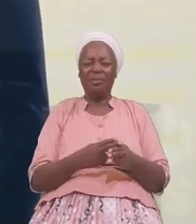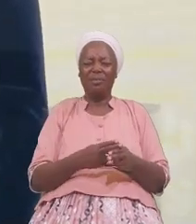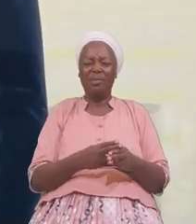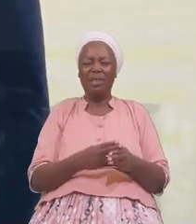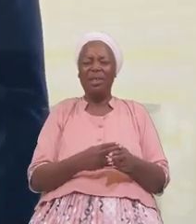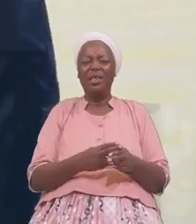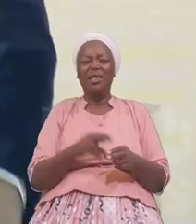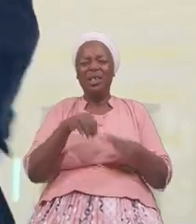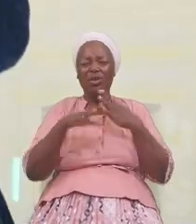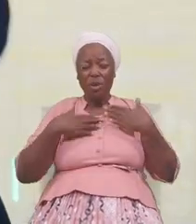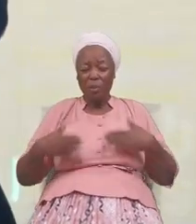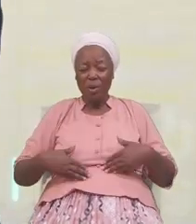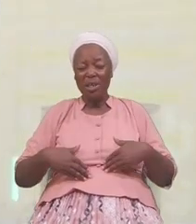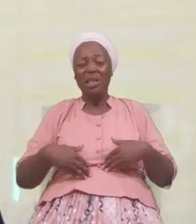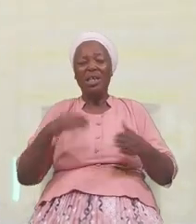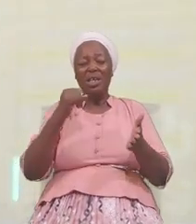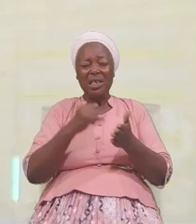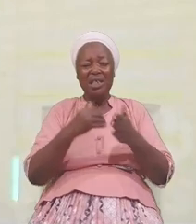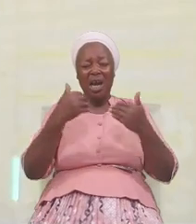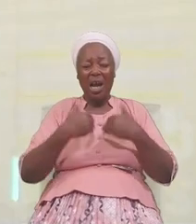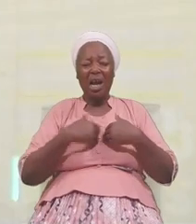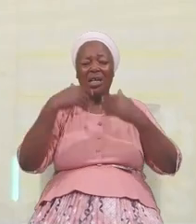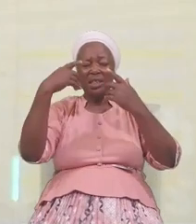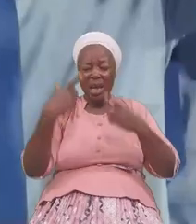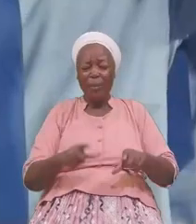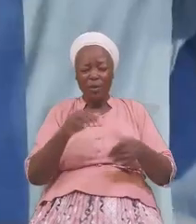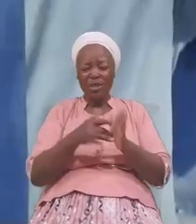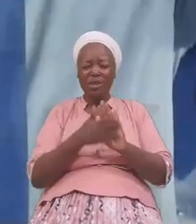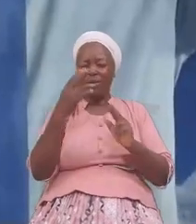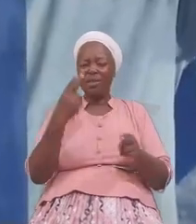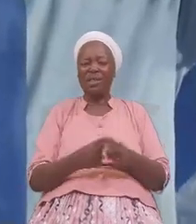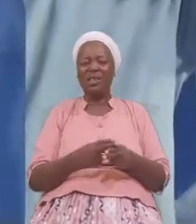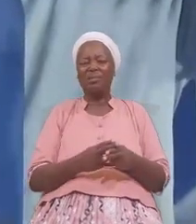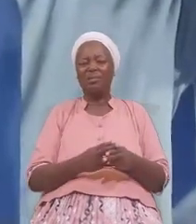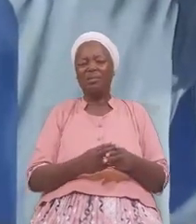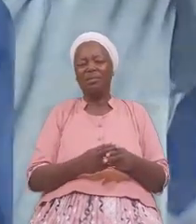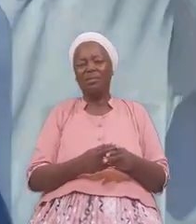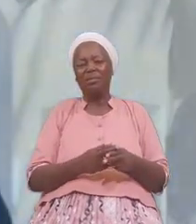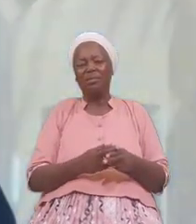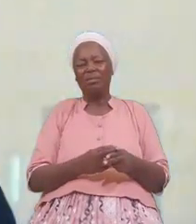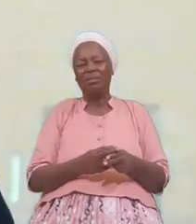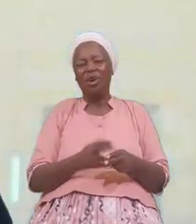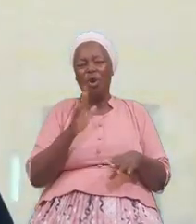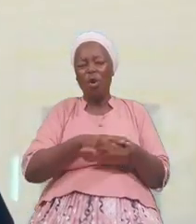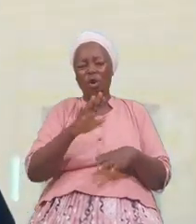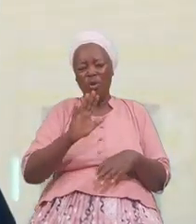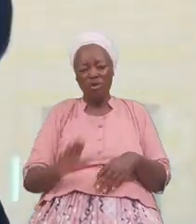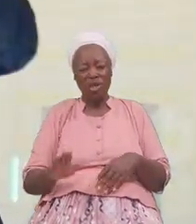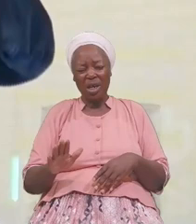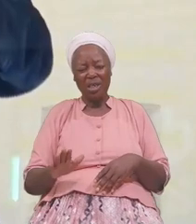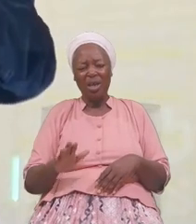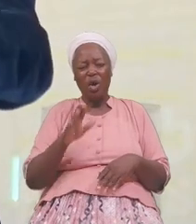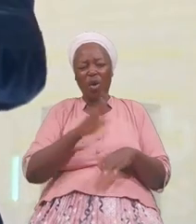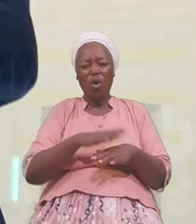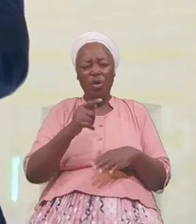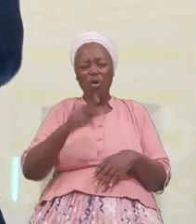In your body, it is done. On your child, on your